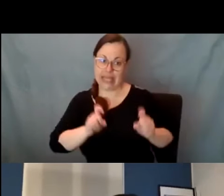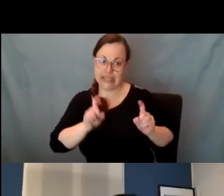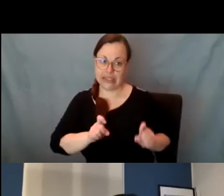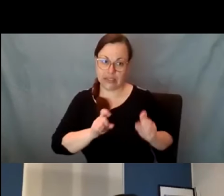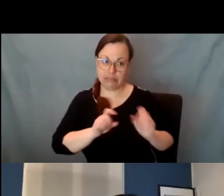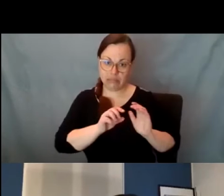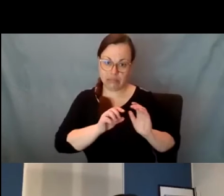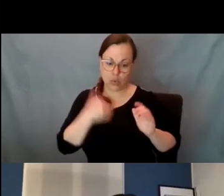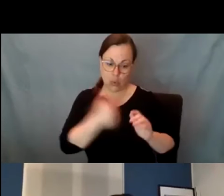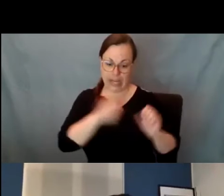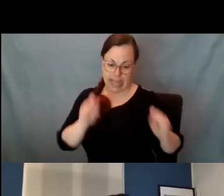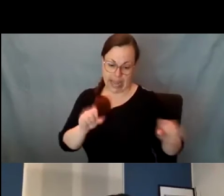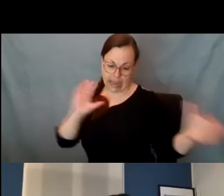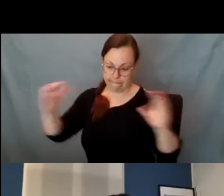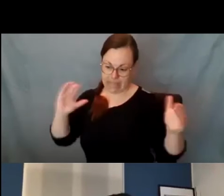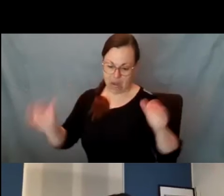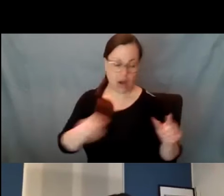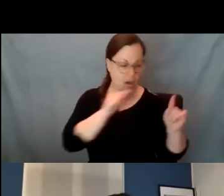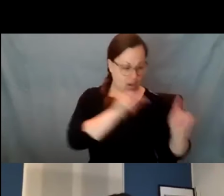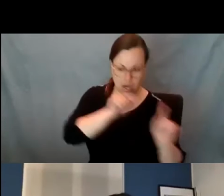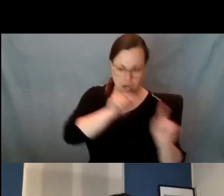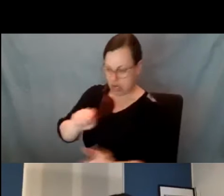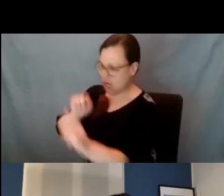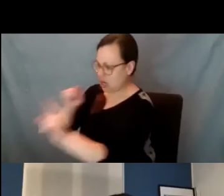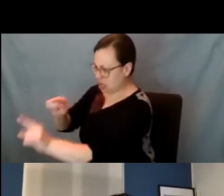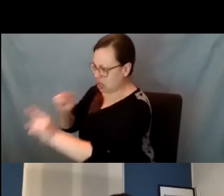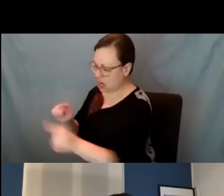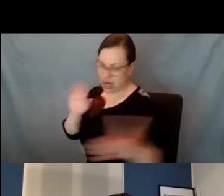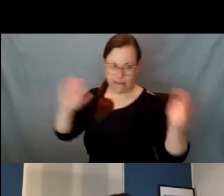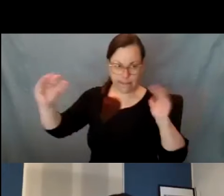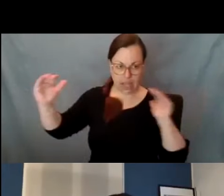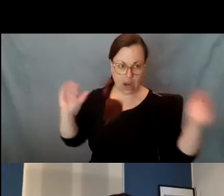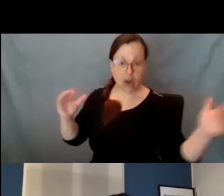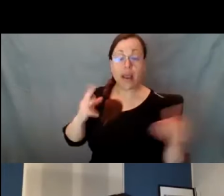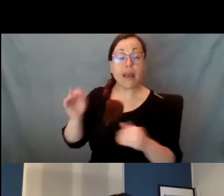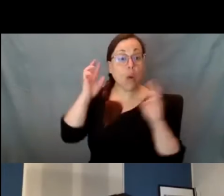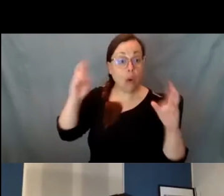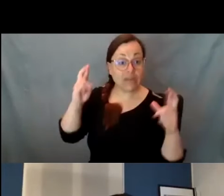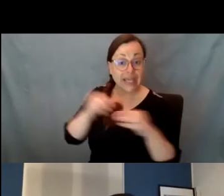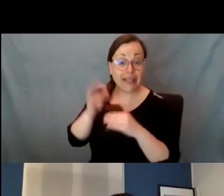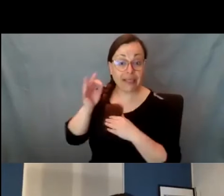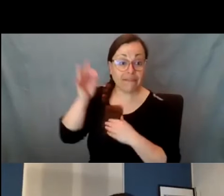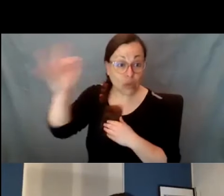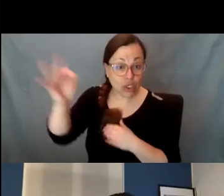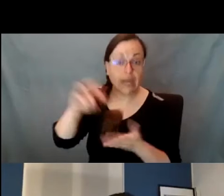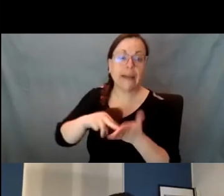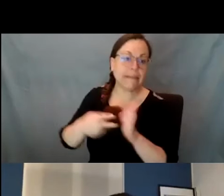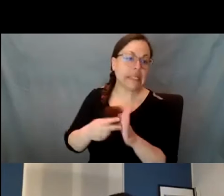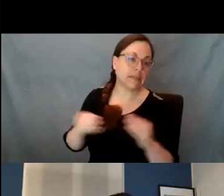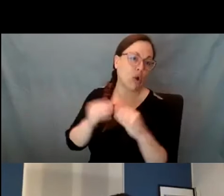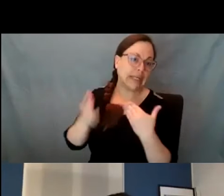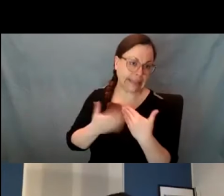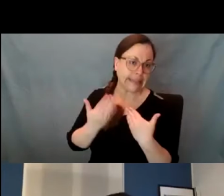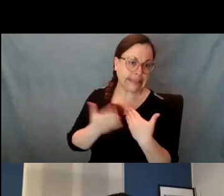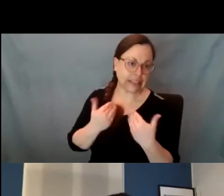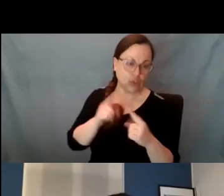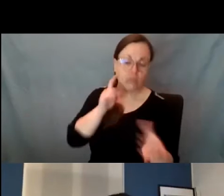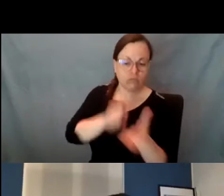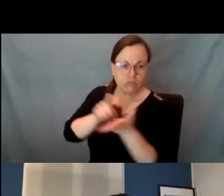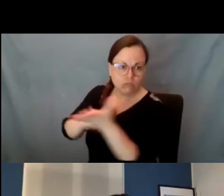results from one study to the next one, and hopefully in the future, evaluate the vaccines using immunological markers through